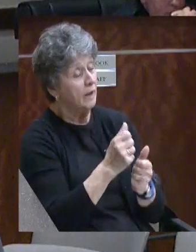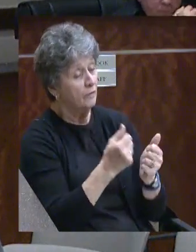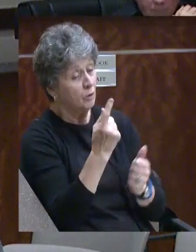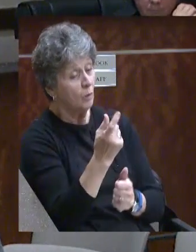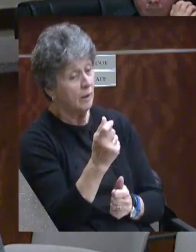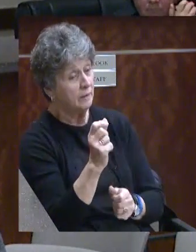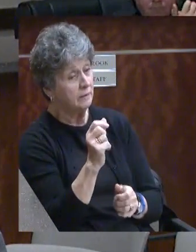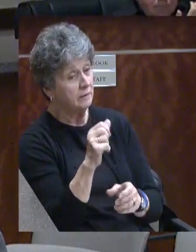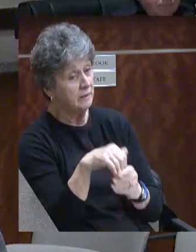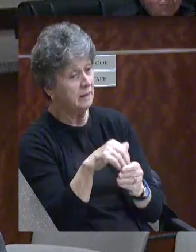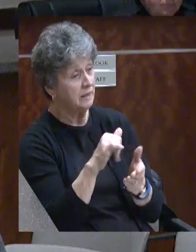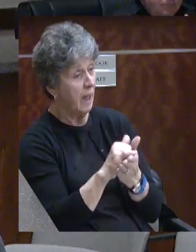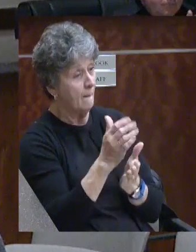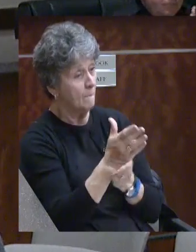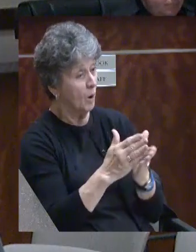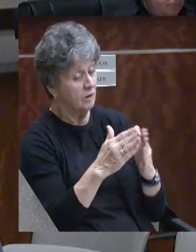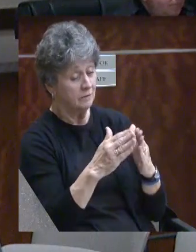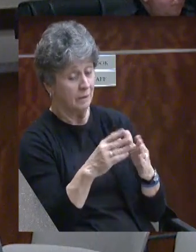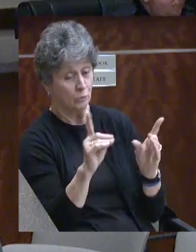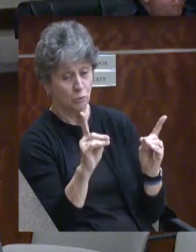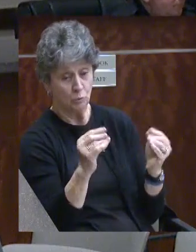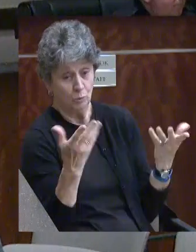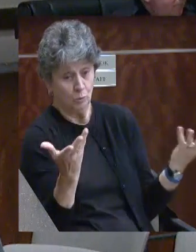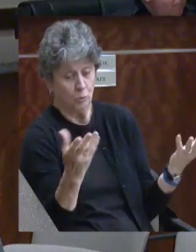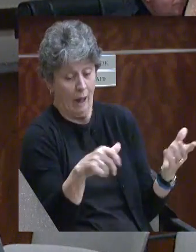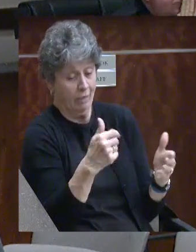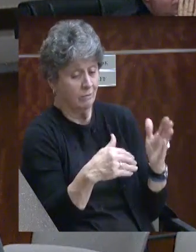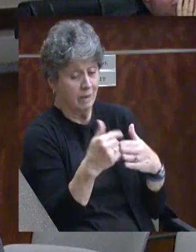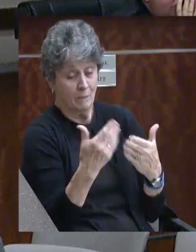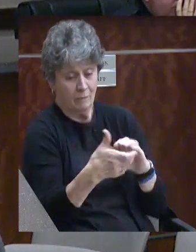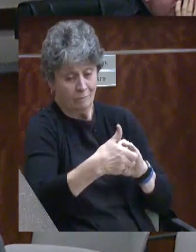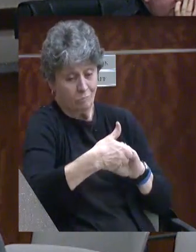do other than just get towed. So